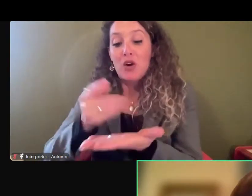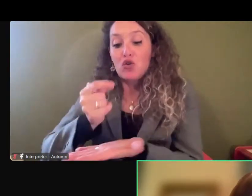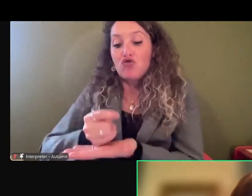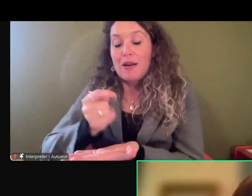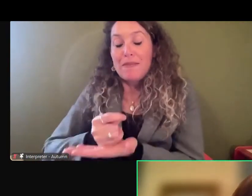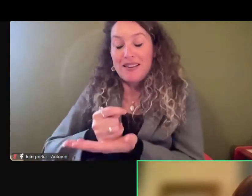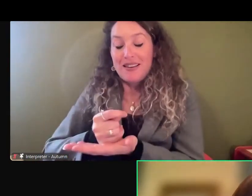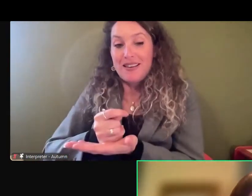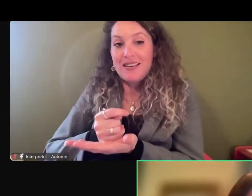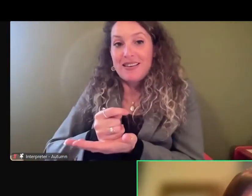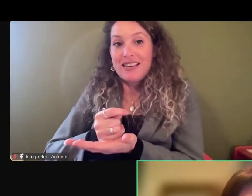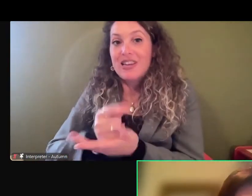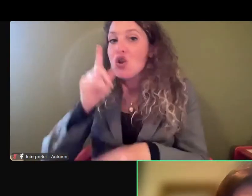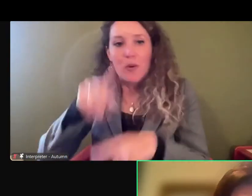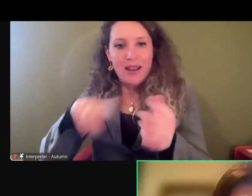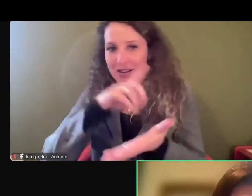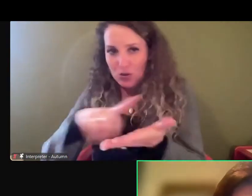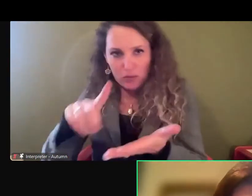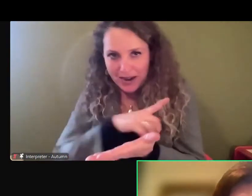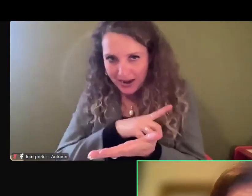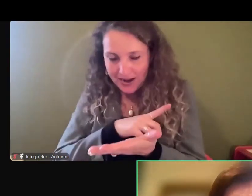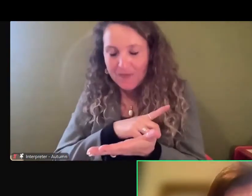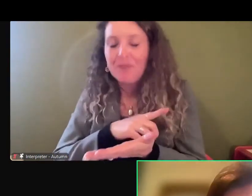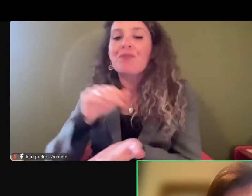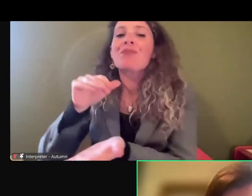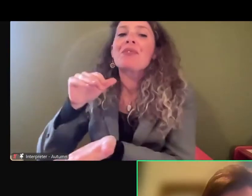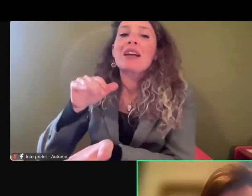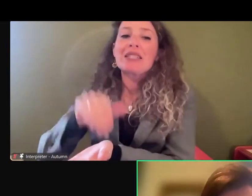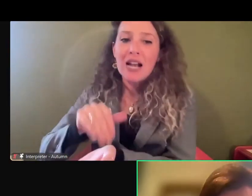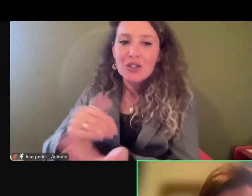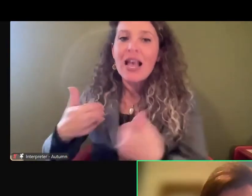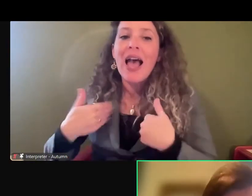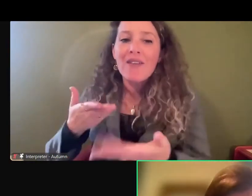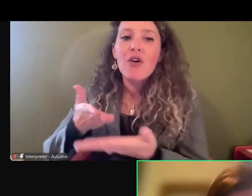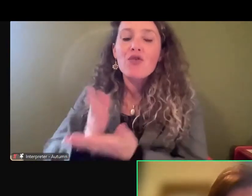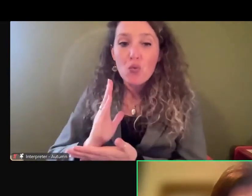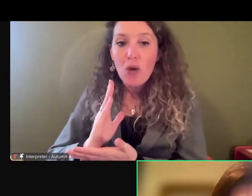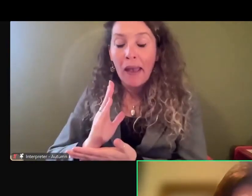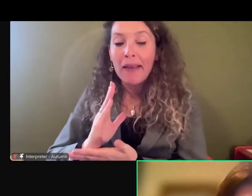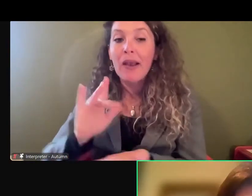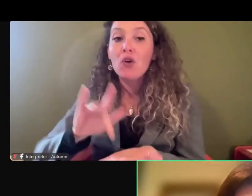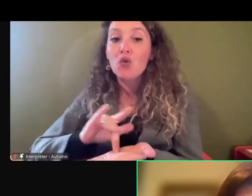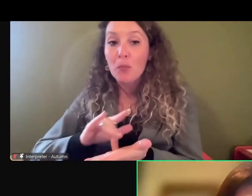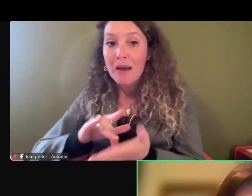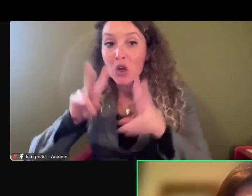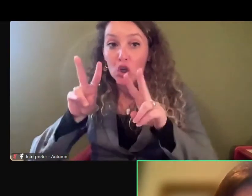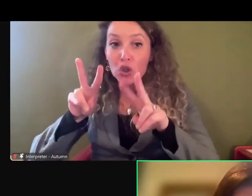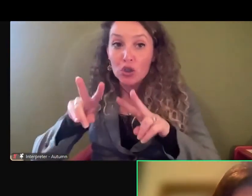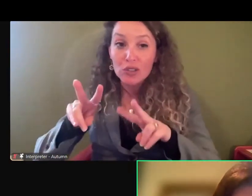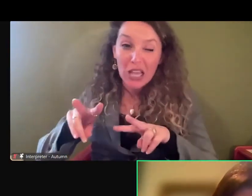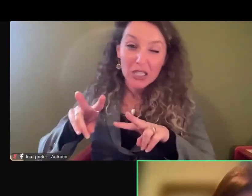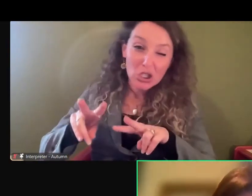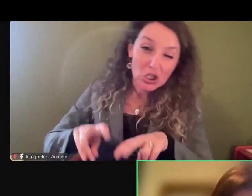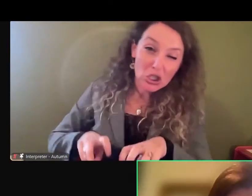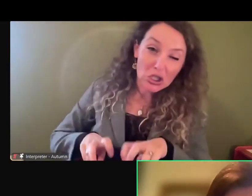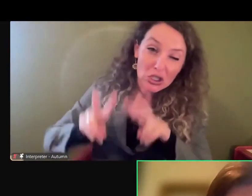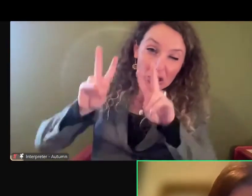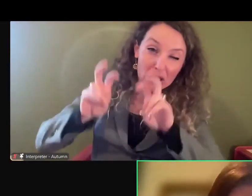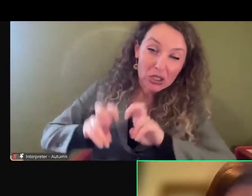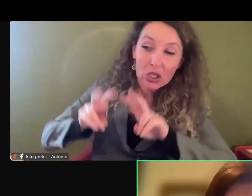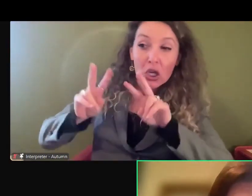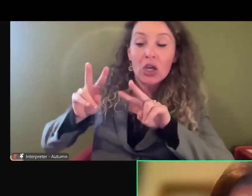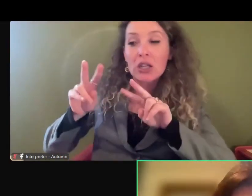be non-discriminatory, and that doctors, even though they have the right to medical judgment, they cannot base that